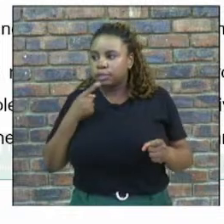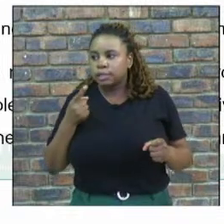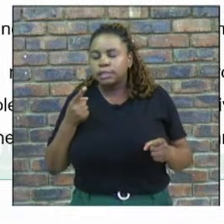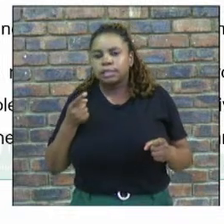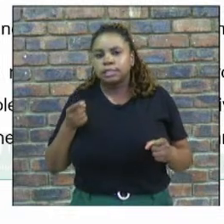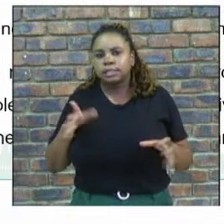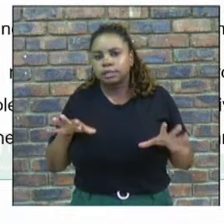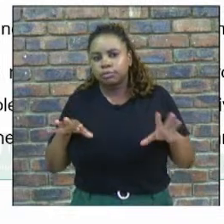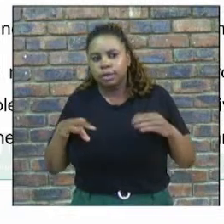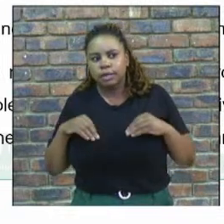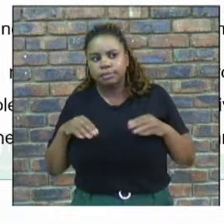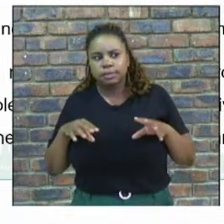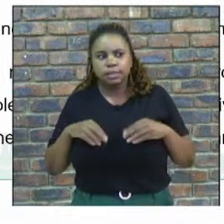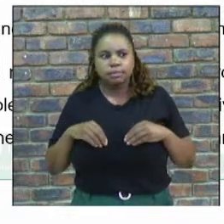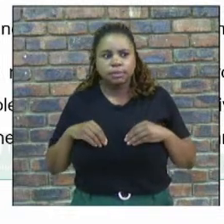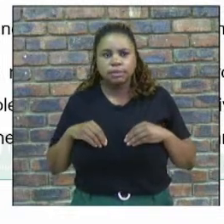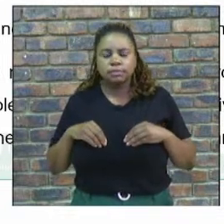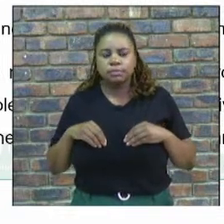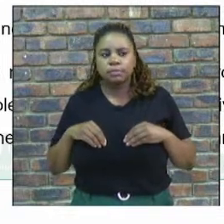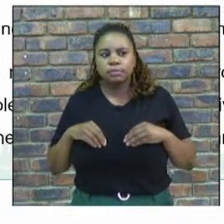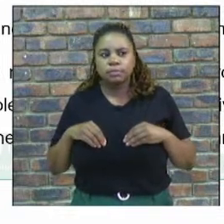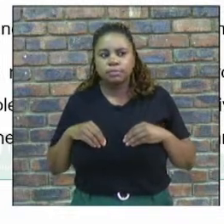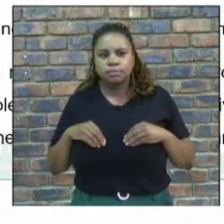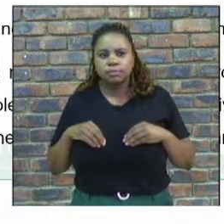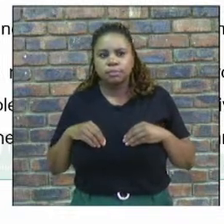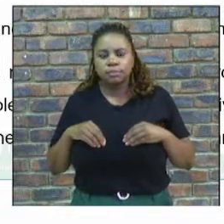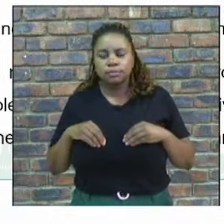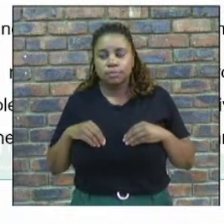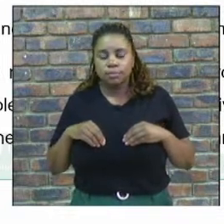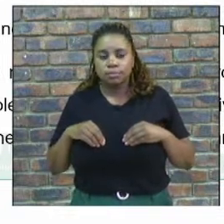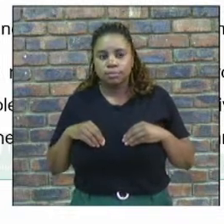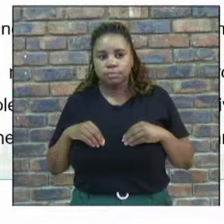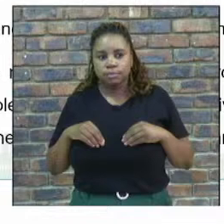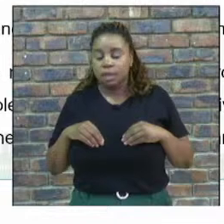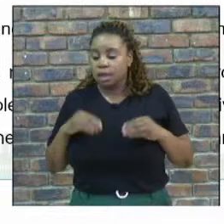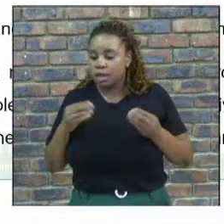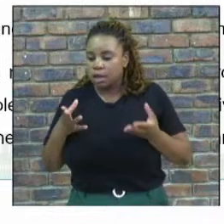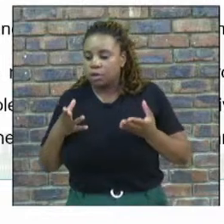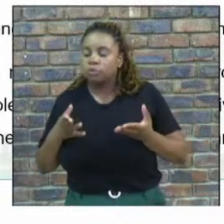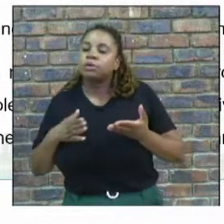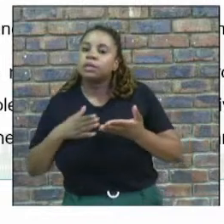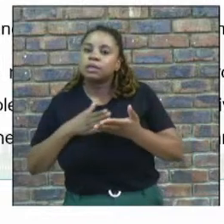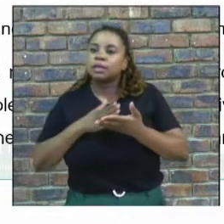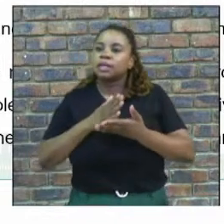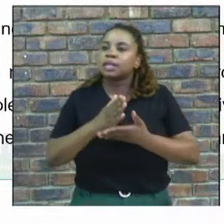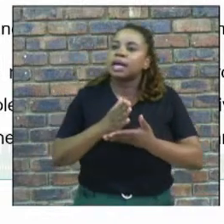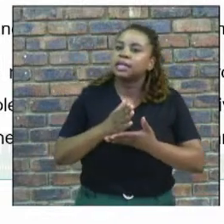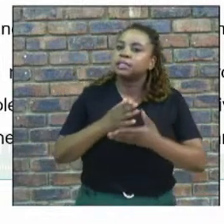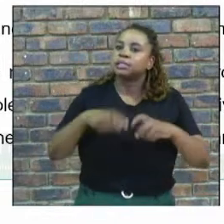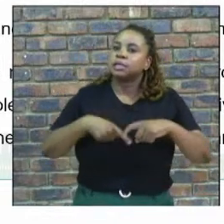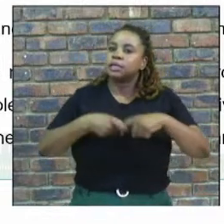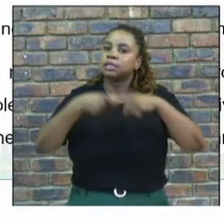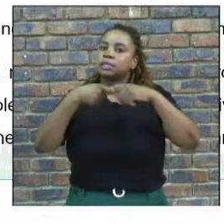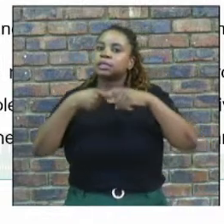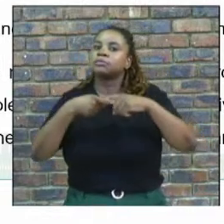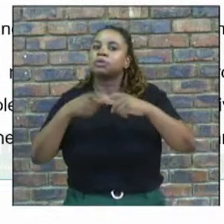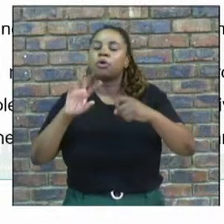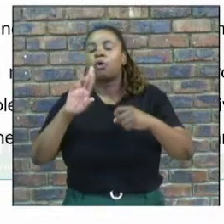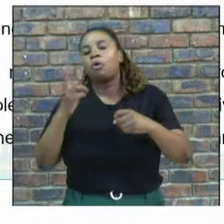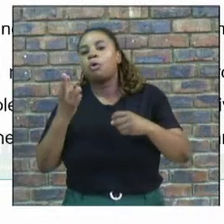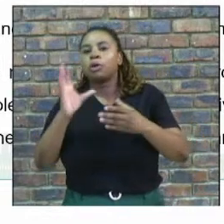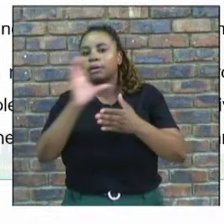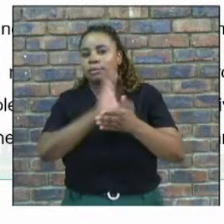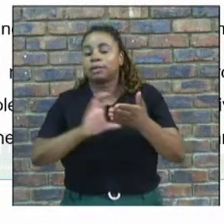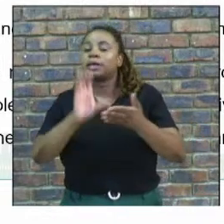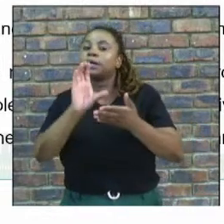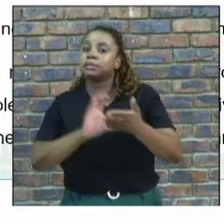under which a permit or a right may be suspended or cancelled. So the minister has